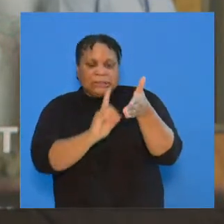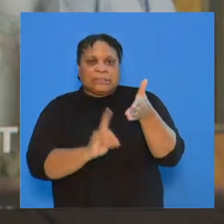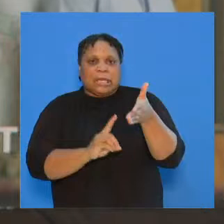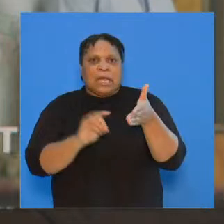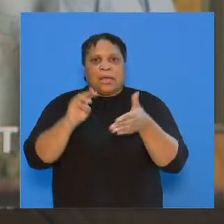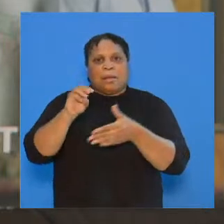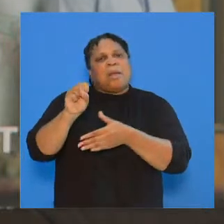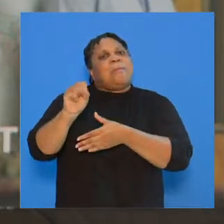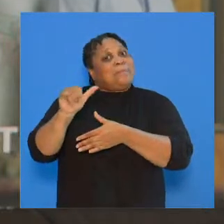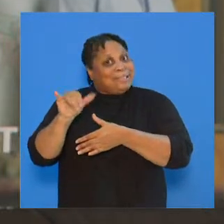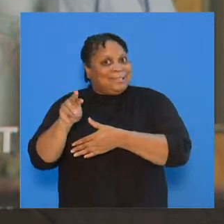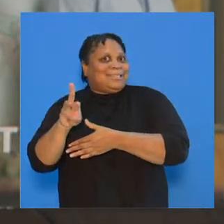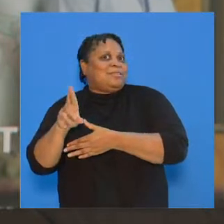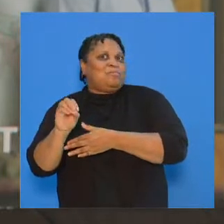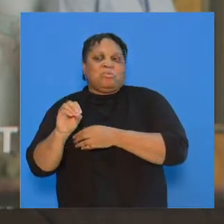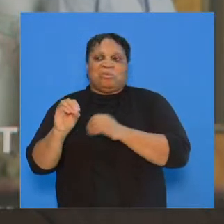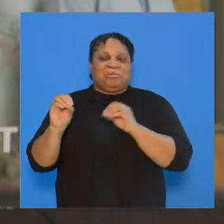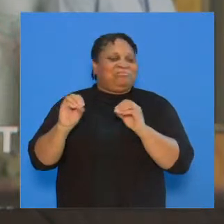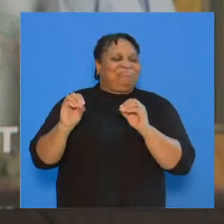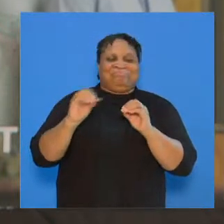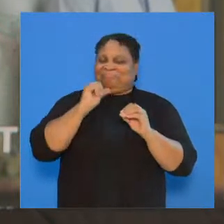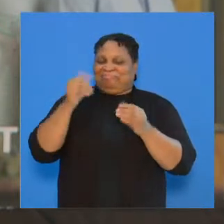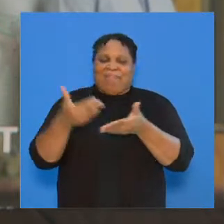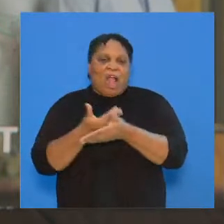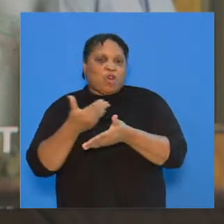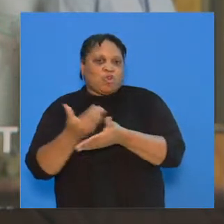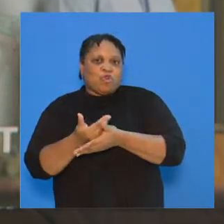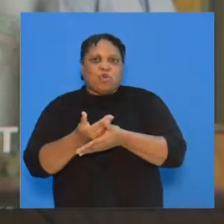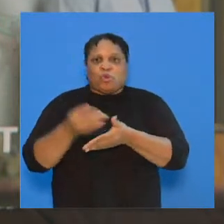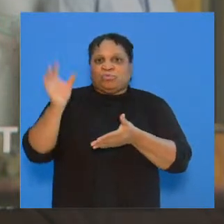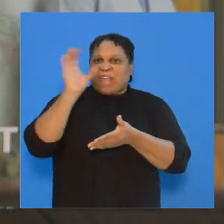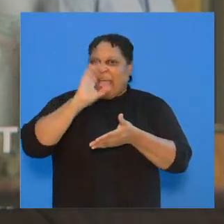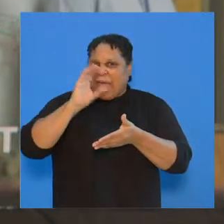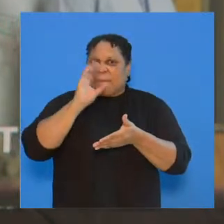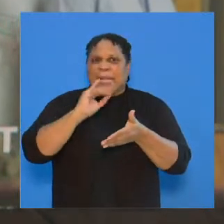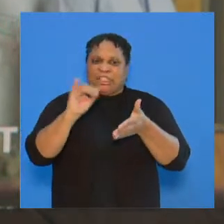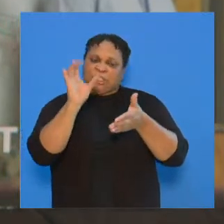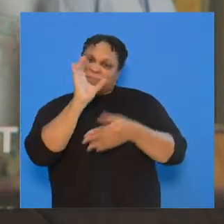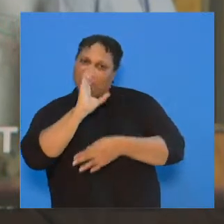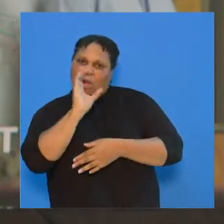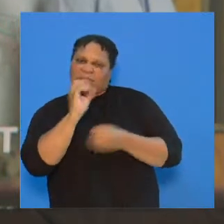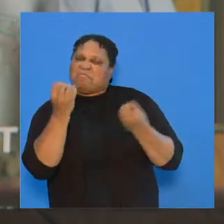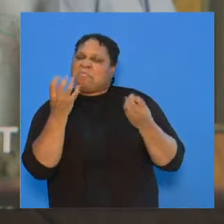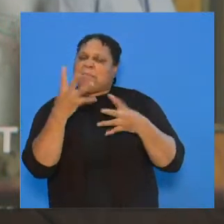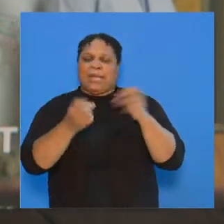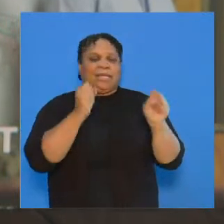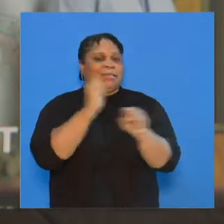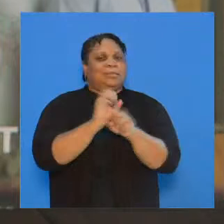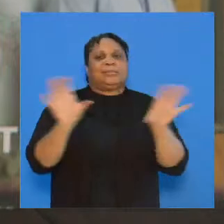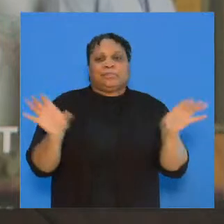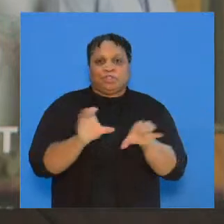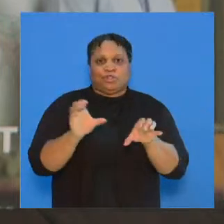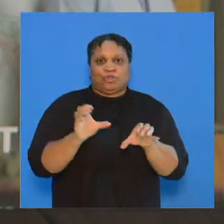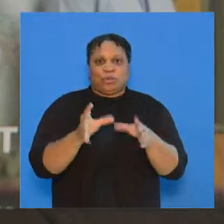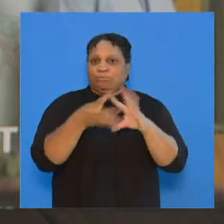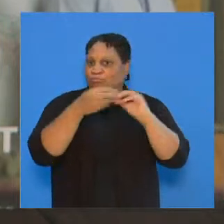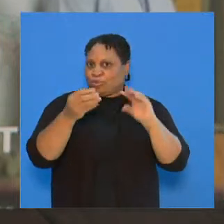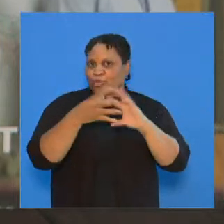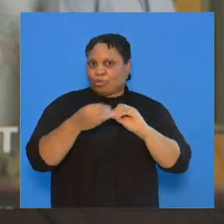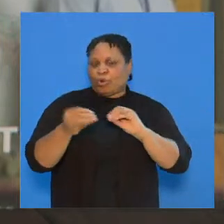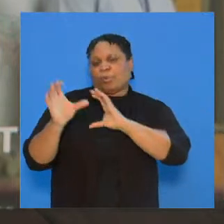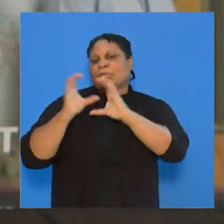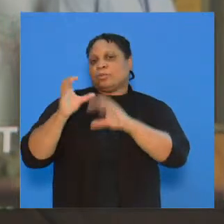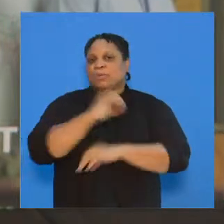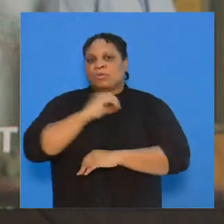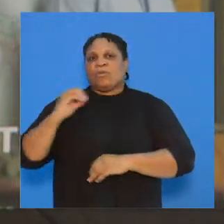is no stranger to animation and has worked on numerous cartoon projects for many years. The script was written by Communications